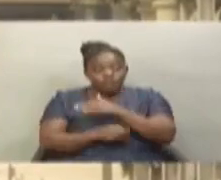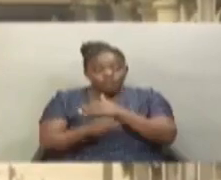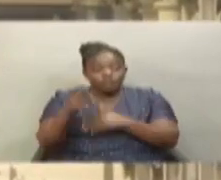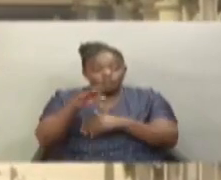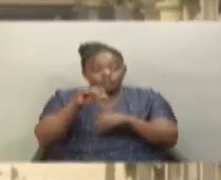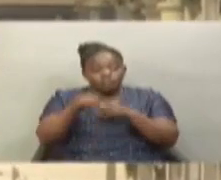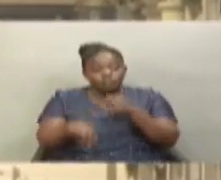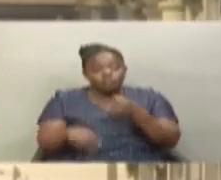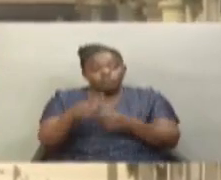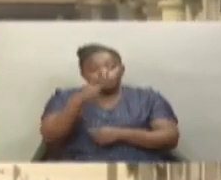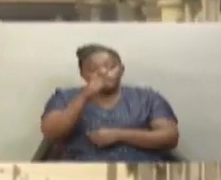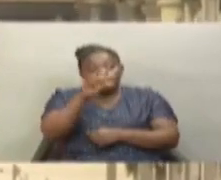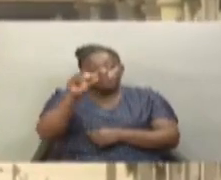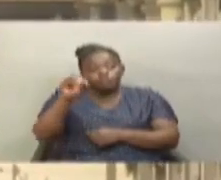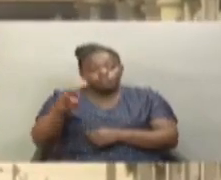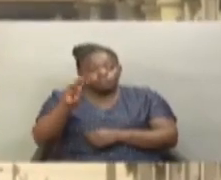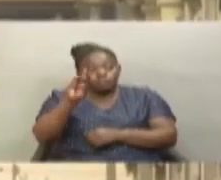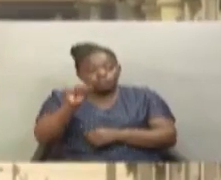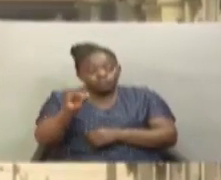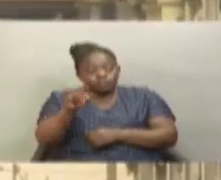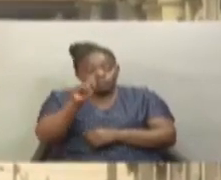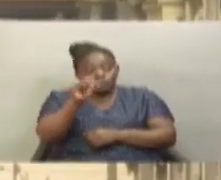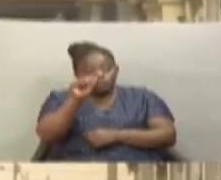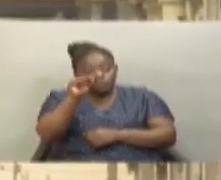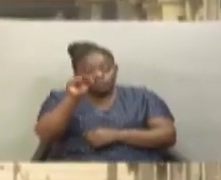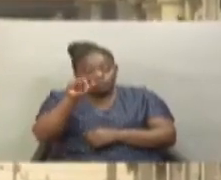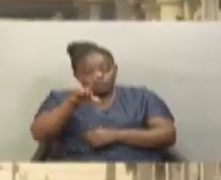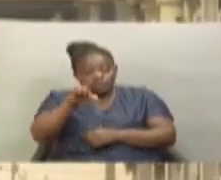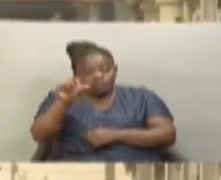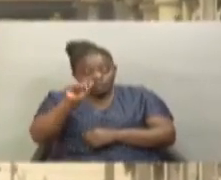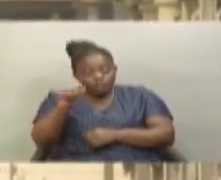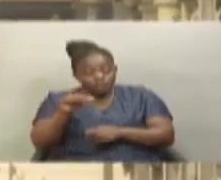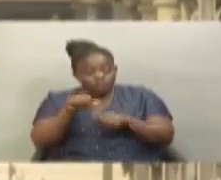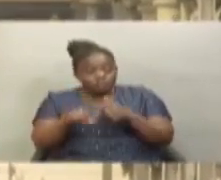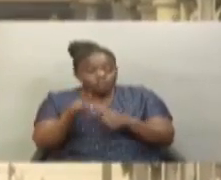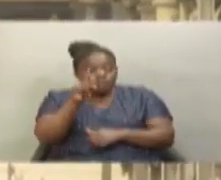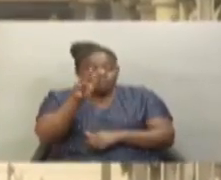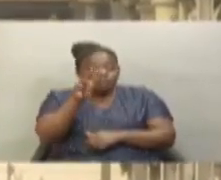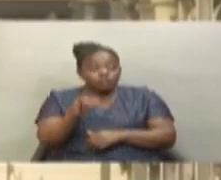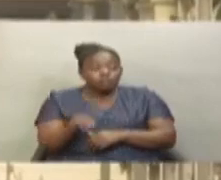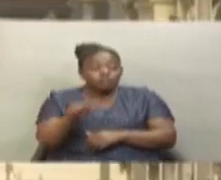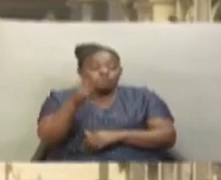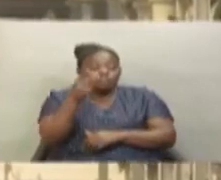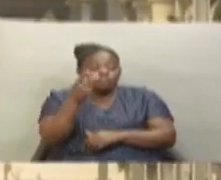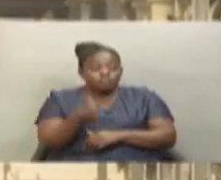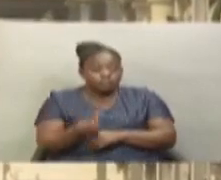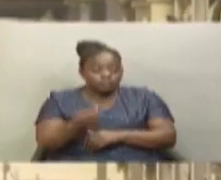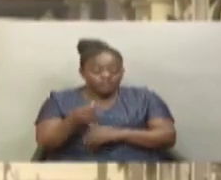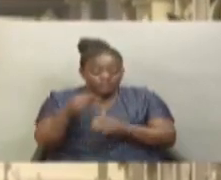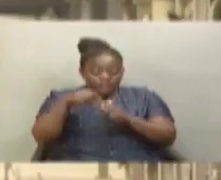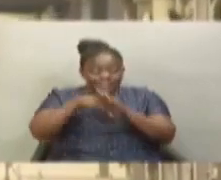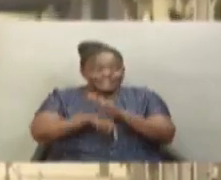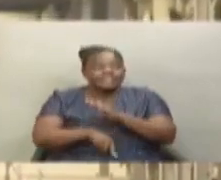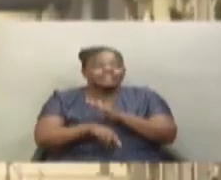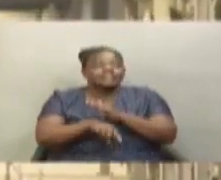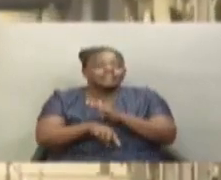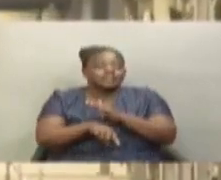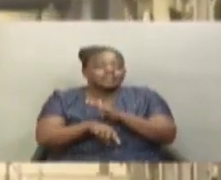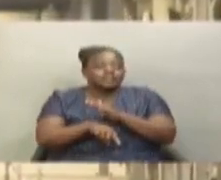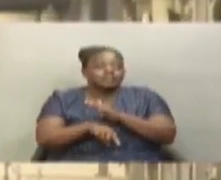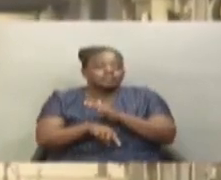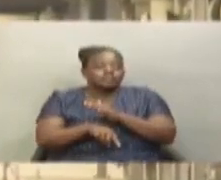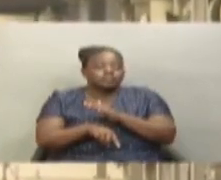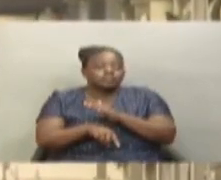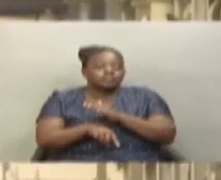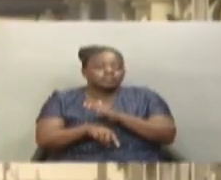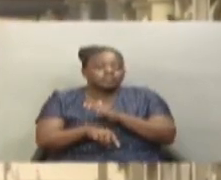10. Tano zetulabe muno za kilomita nga 26 wansi wano ngotambula wansi mu mayinja.